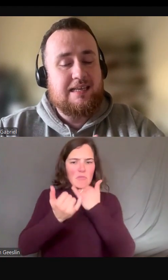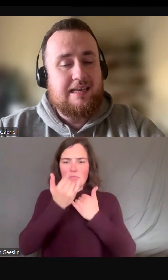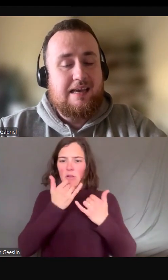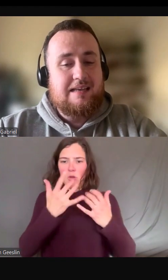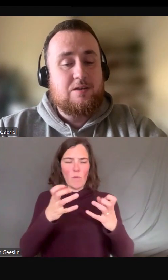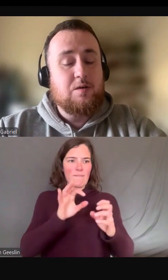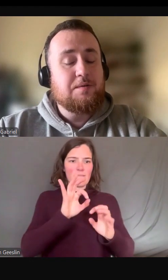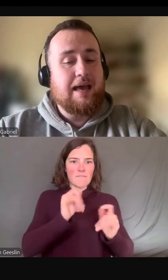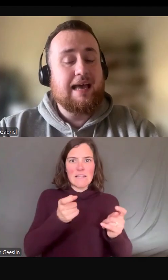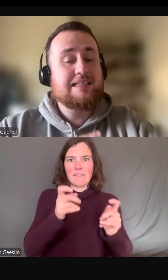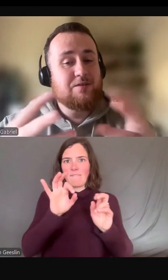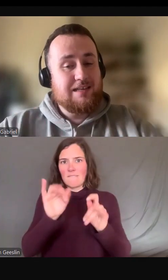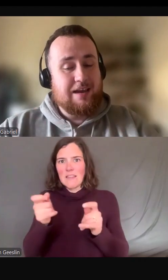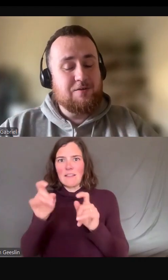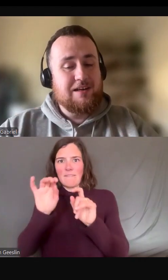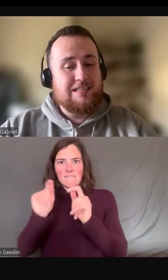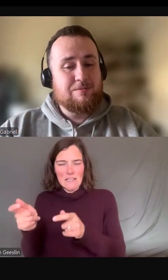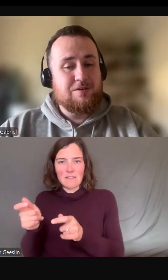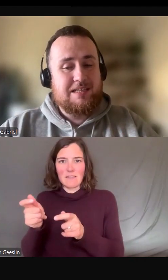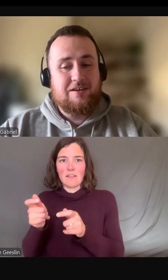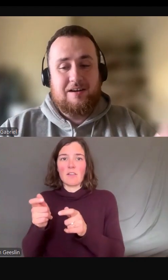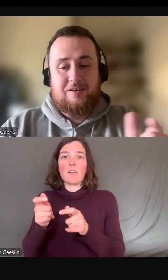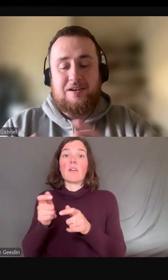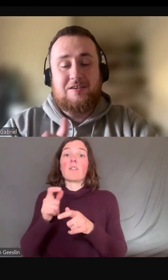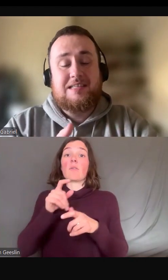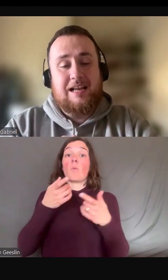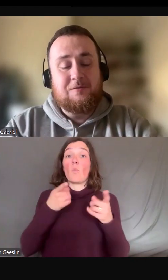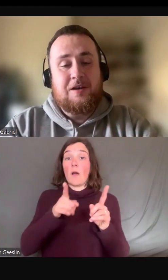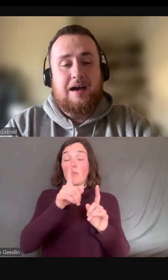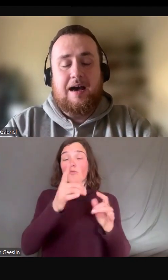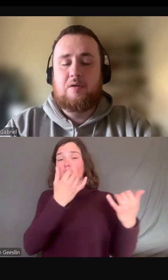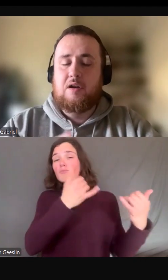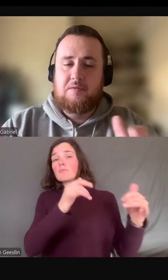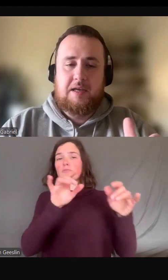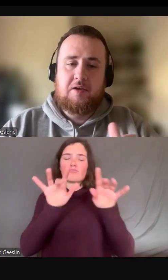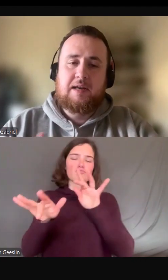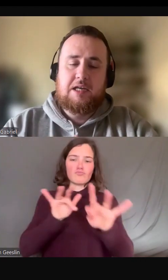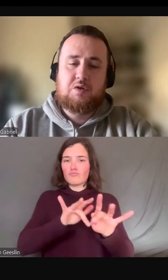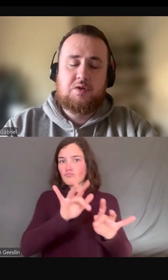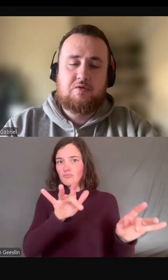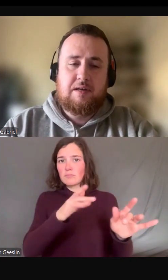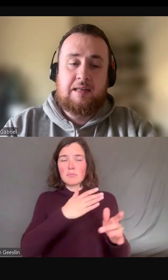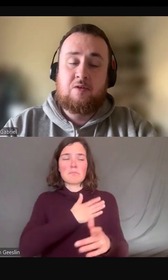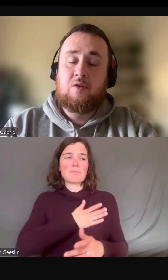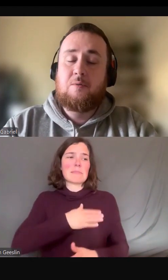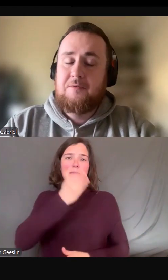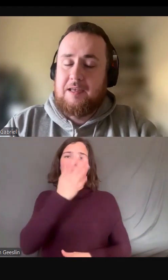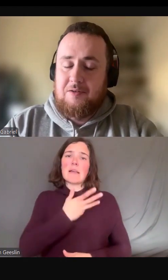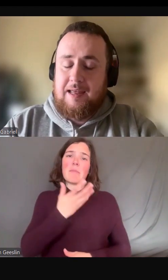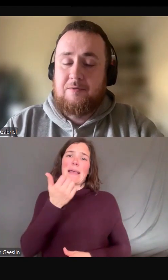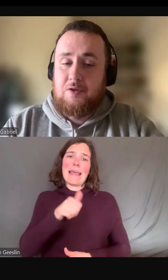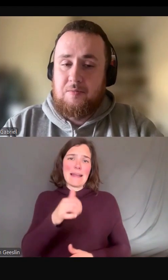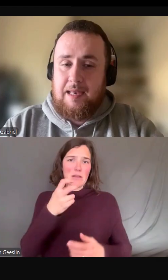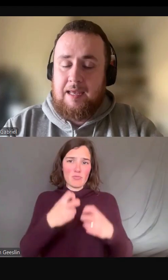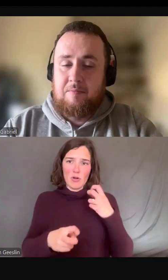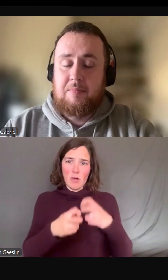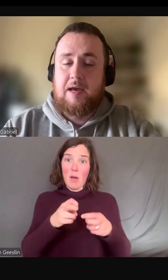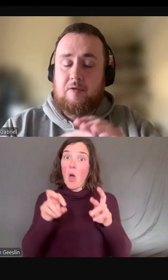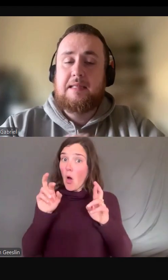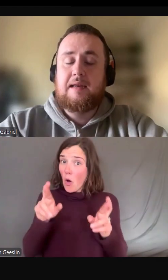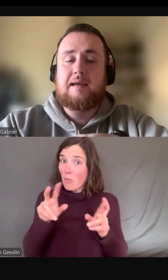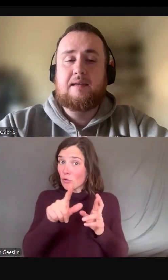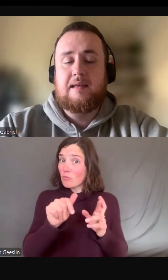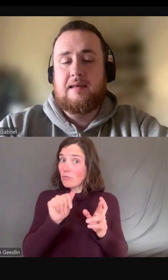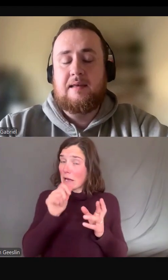changes. So as everyone explores here, including yourself, I would love to hear any issues you run into. Hopefully you don't have too many, but I